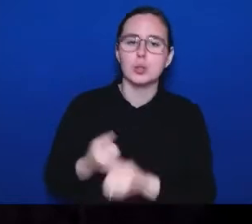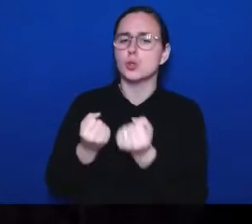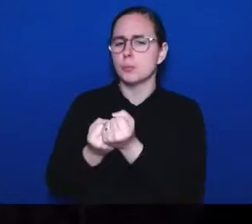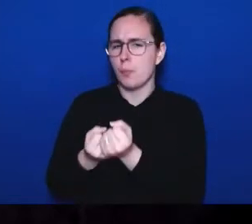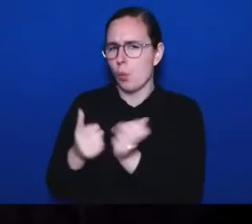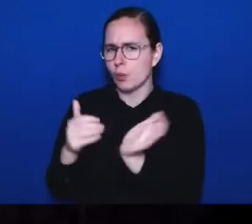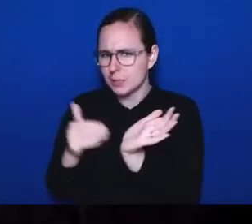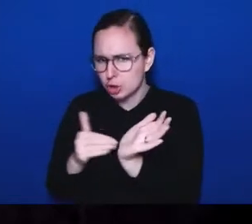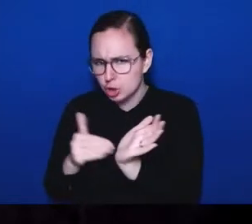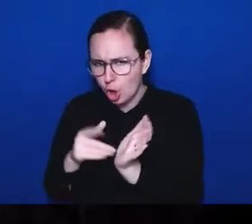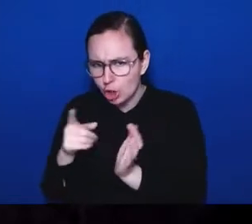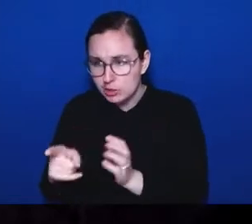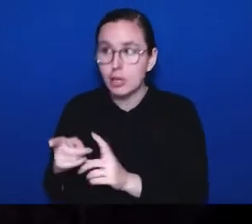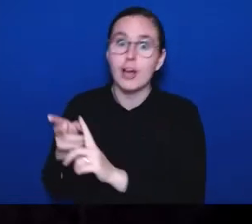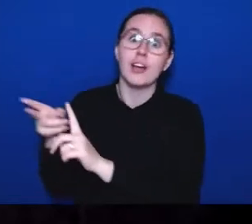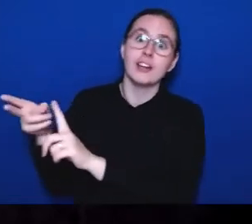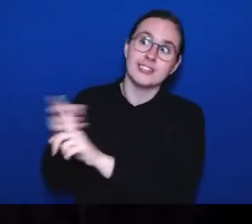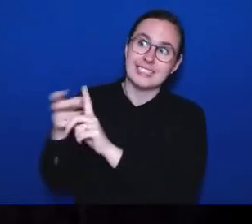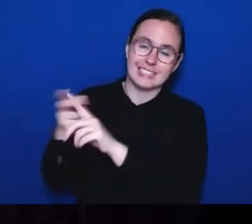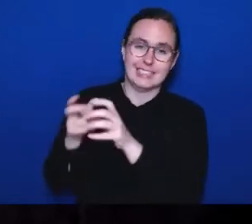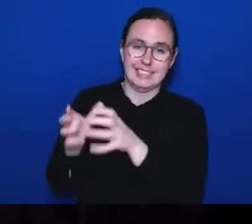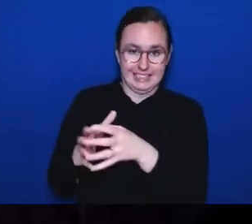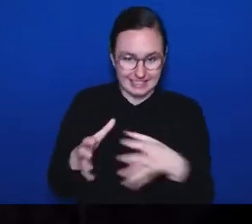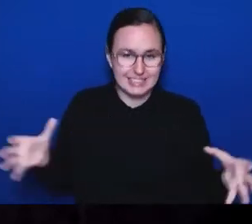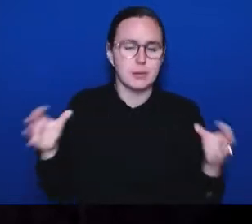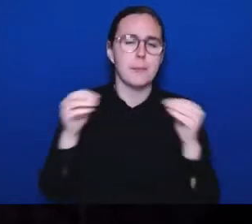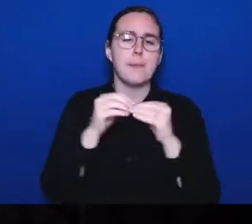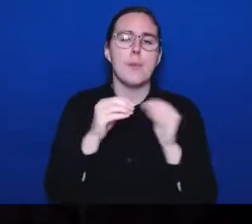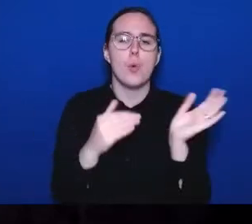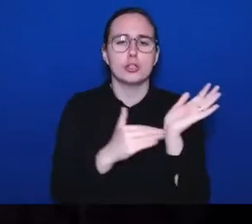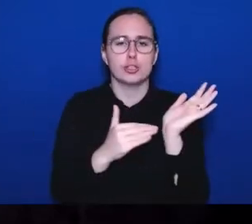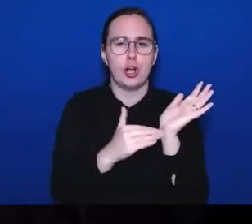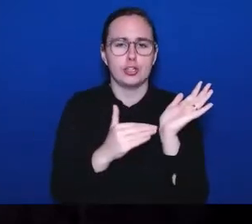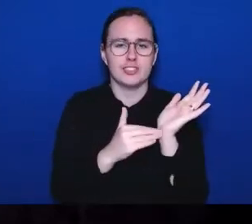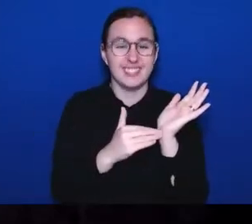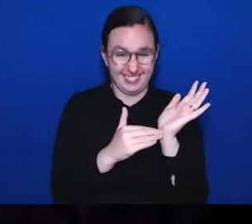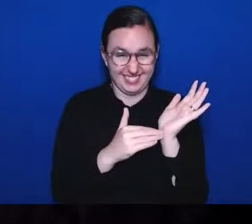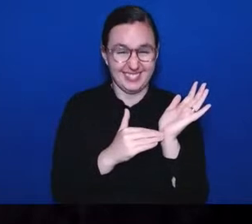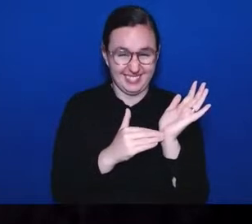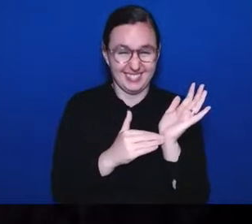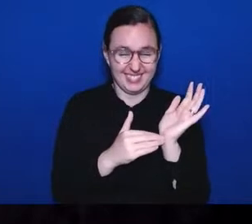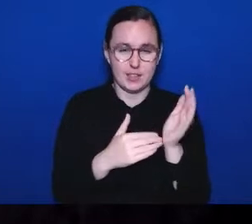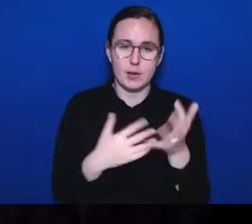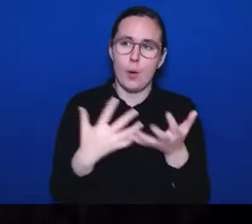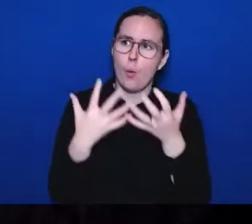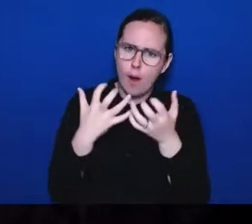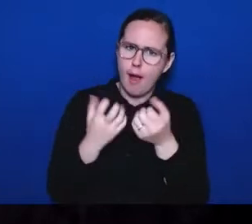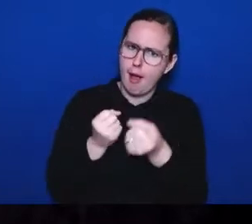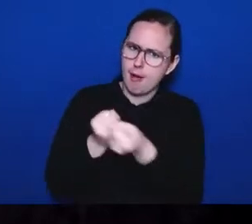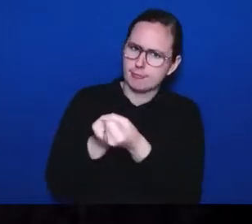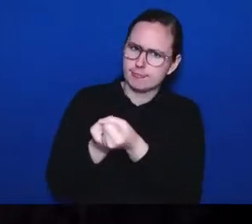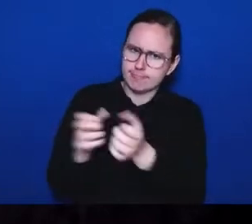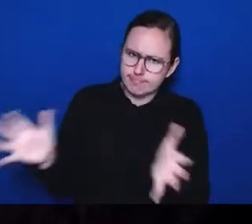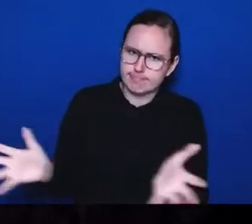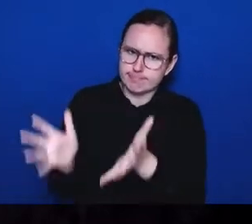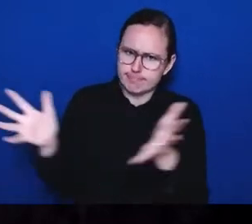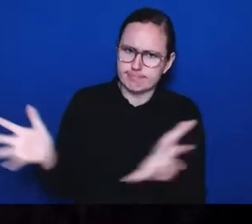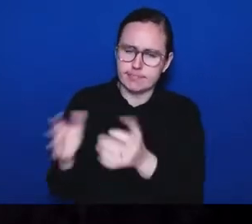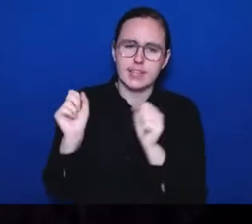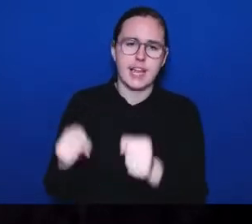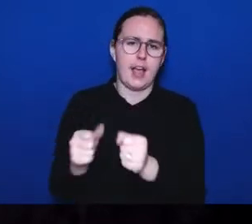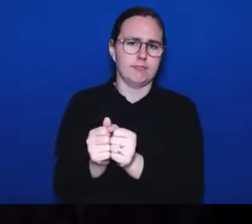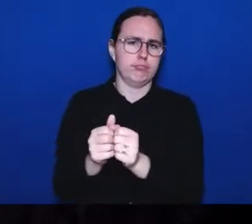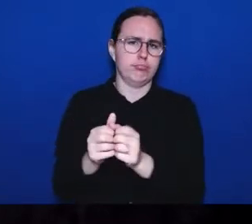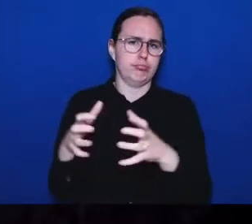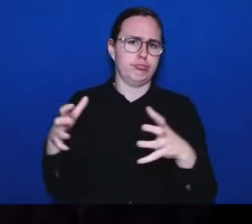doctors, their ability to build out their practices effectively, incentives to ensure that becoming a